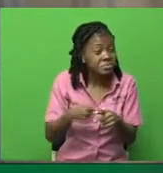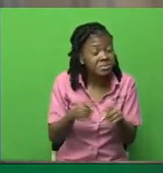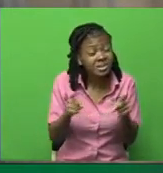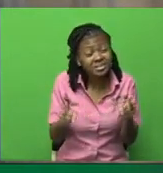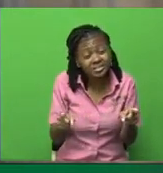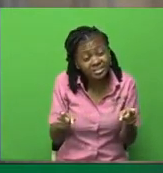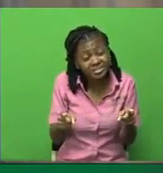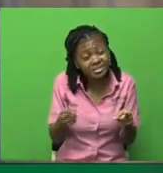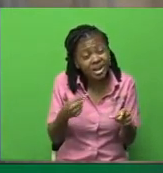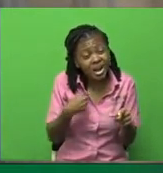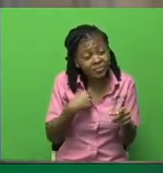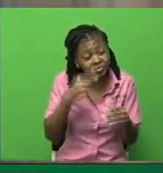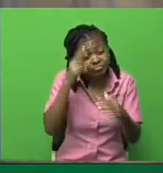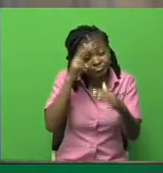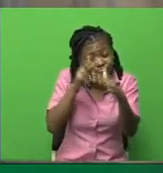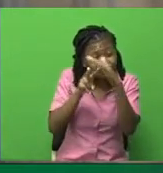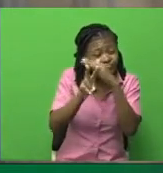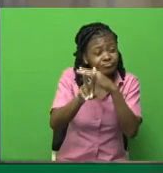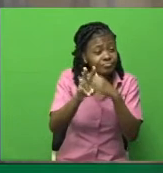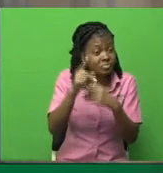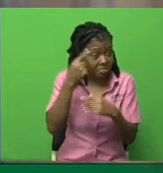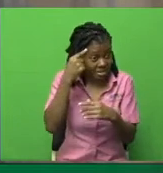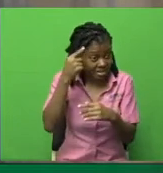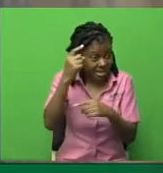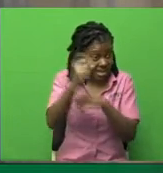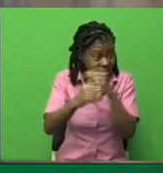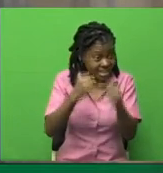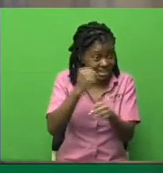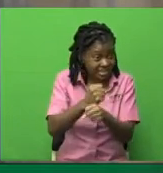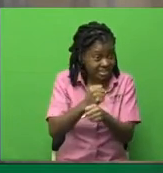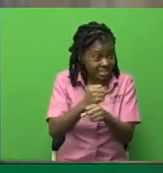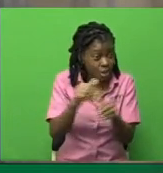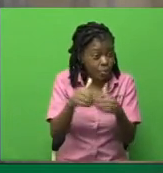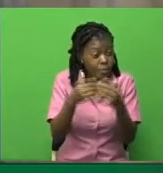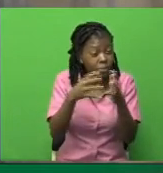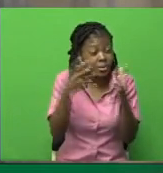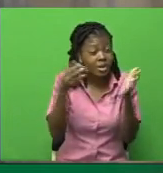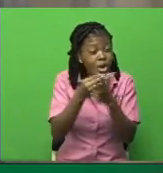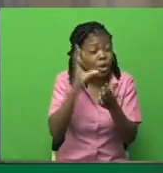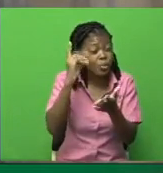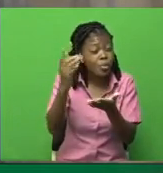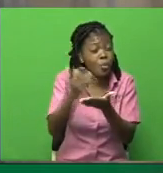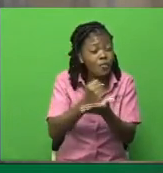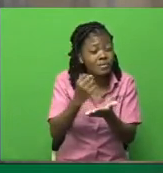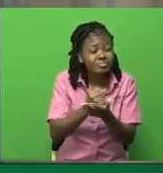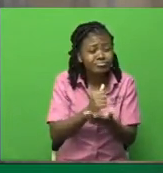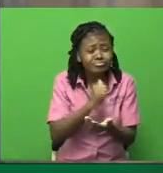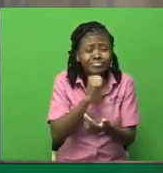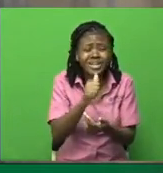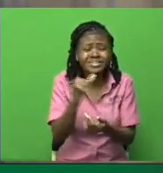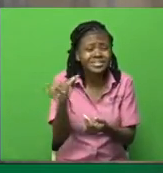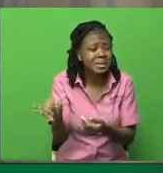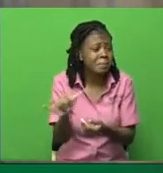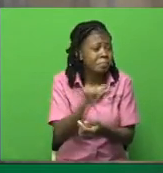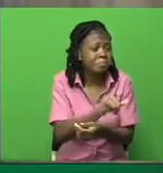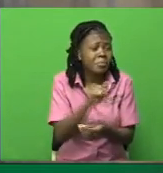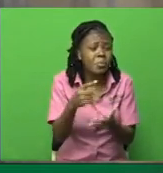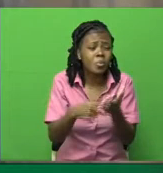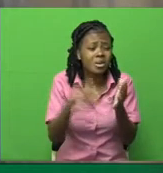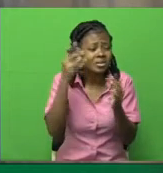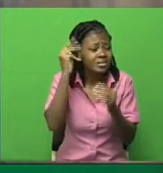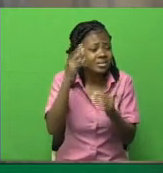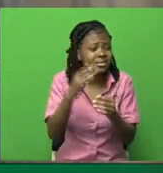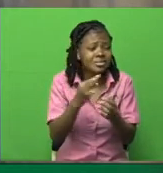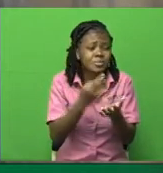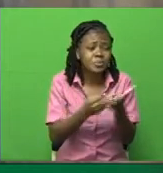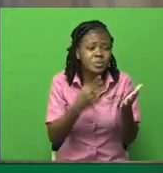fourths fiscal 23. still does not equate to what was collected by my